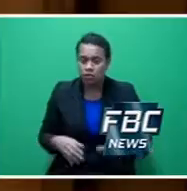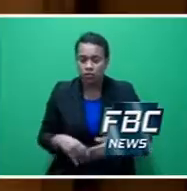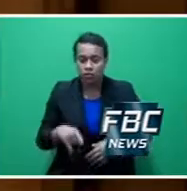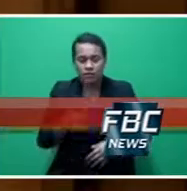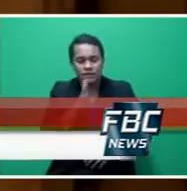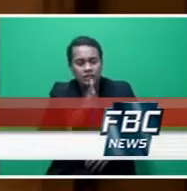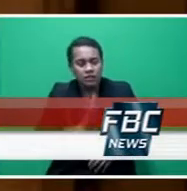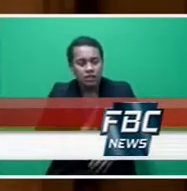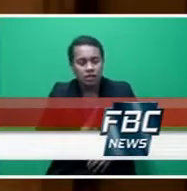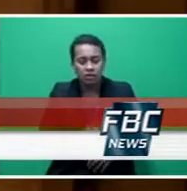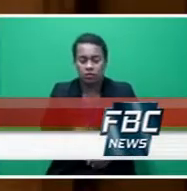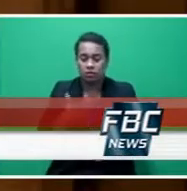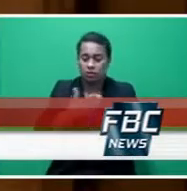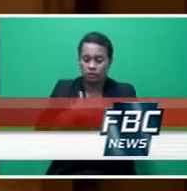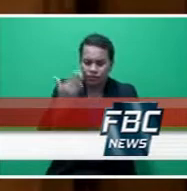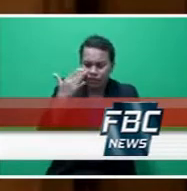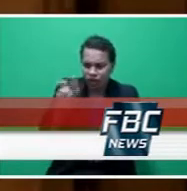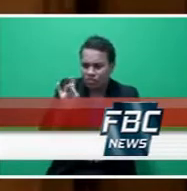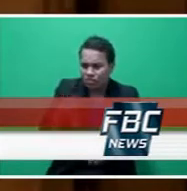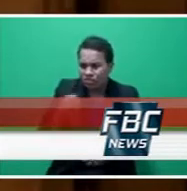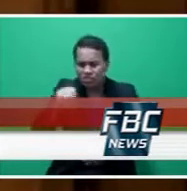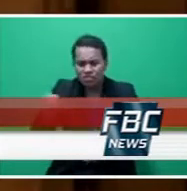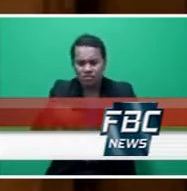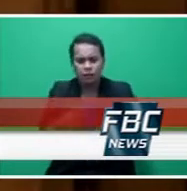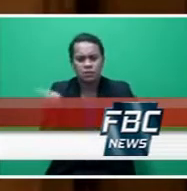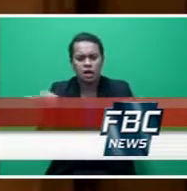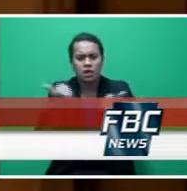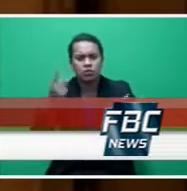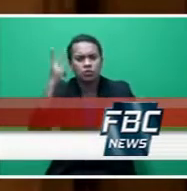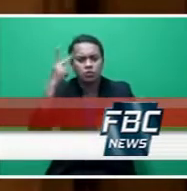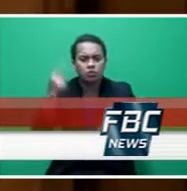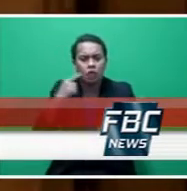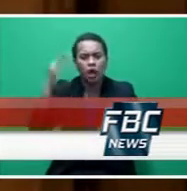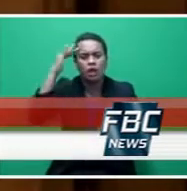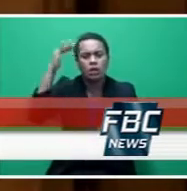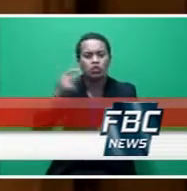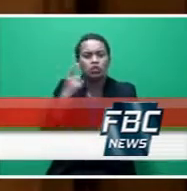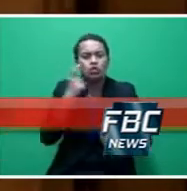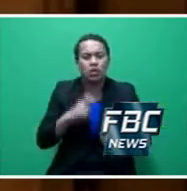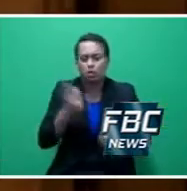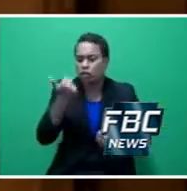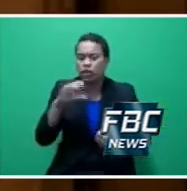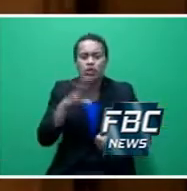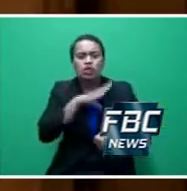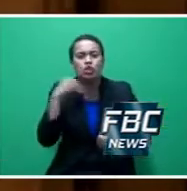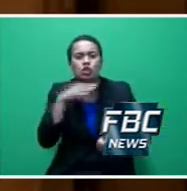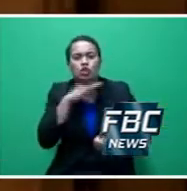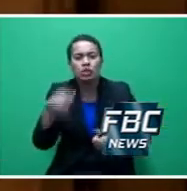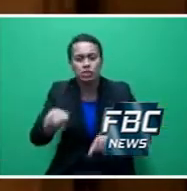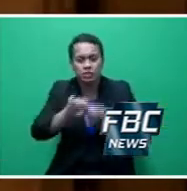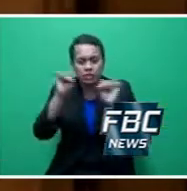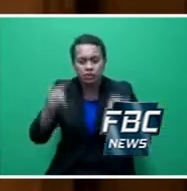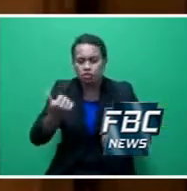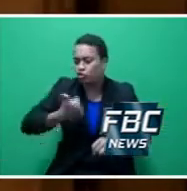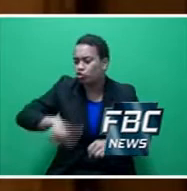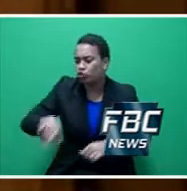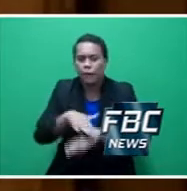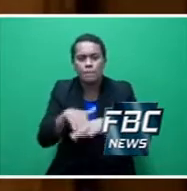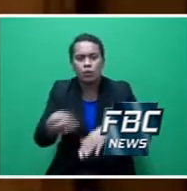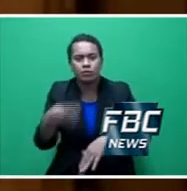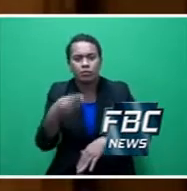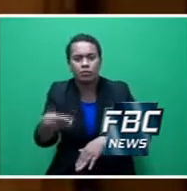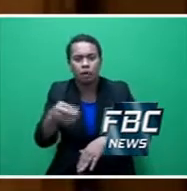We have also found out that many parents and adults try to cheat the system by using the blue cards themselves during school